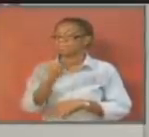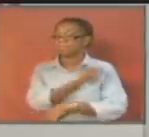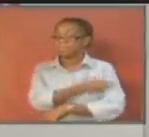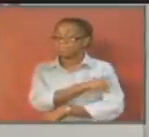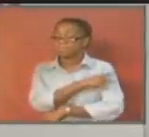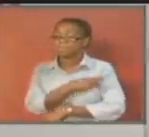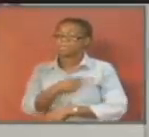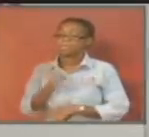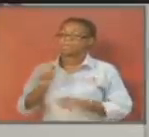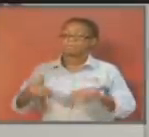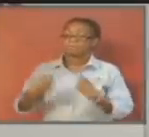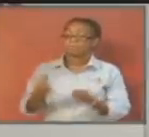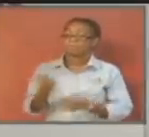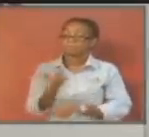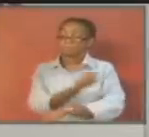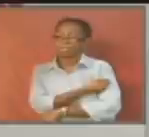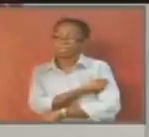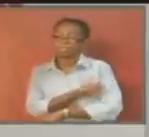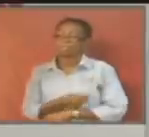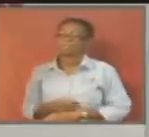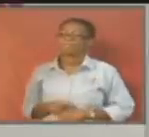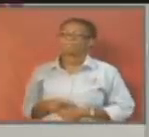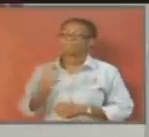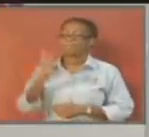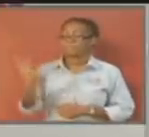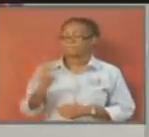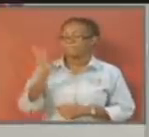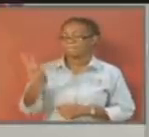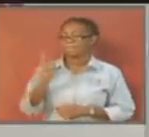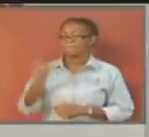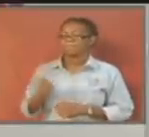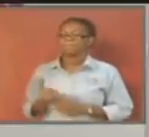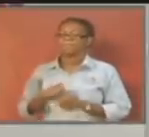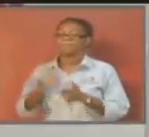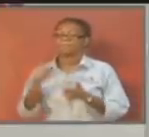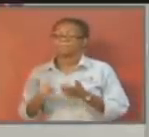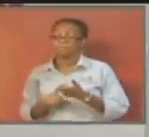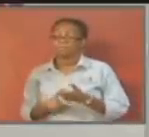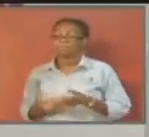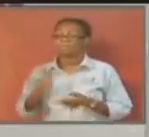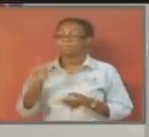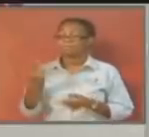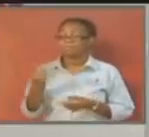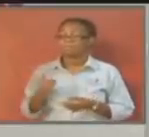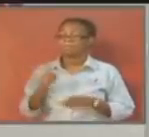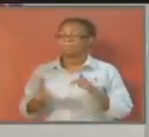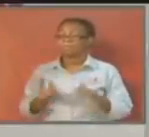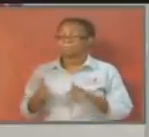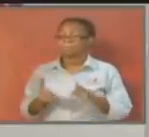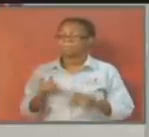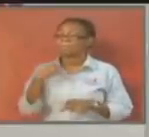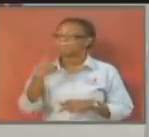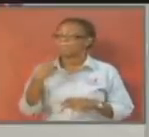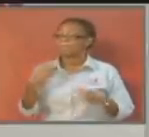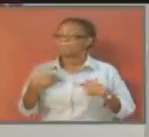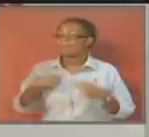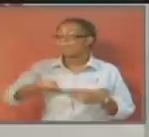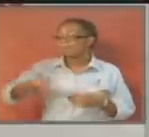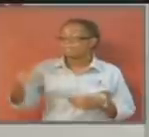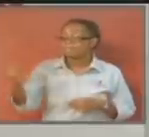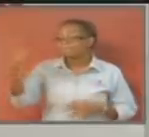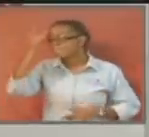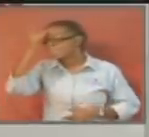first time. So that's very important. The other thing is we have to